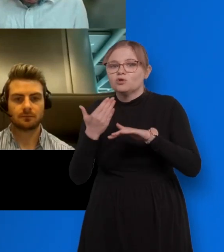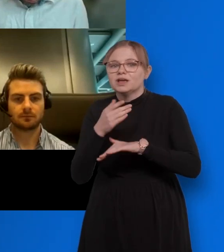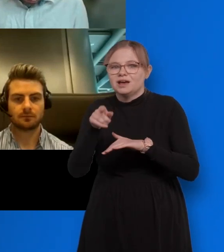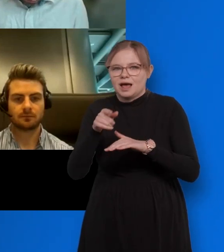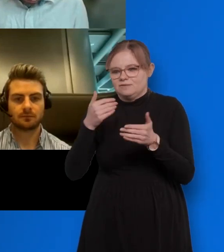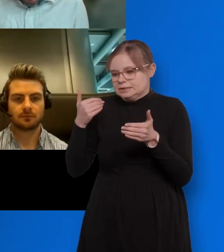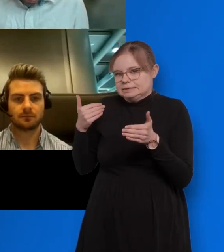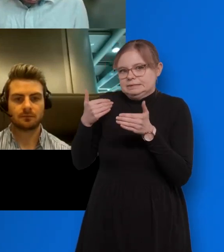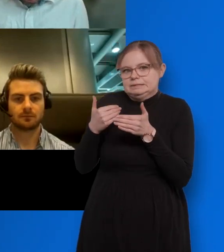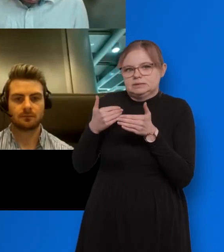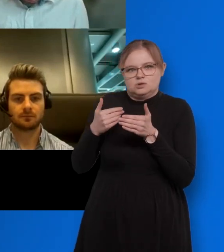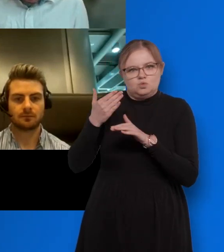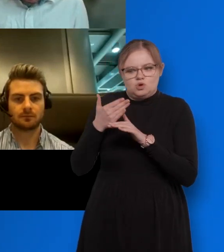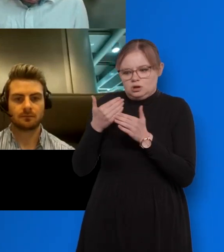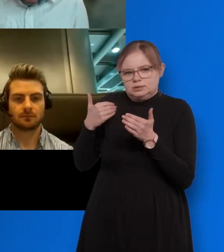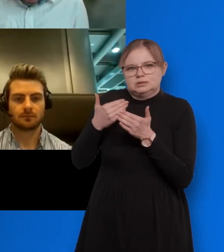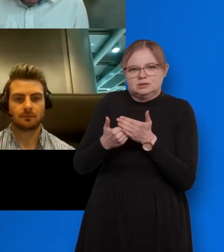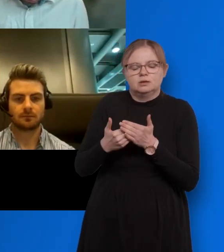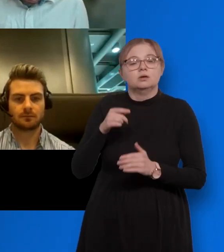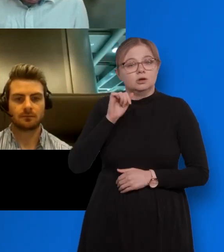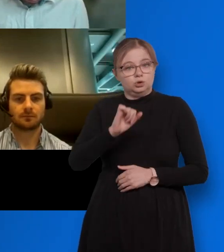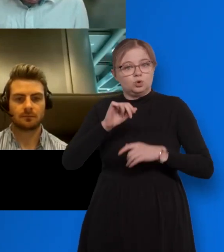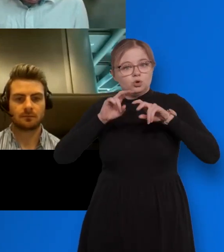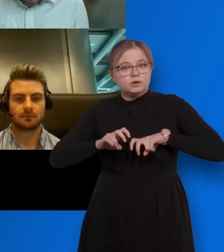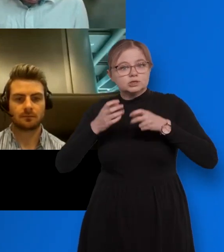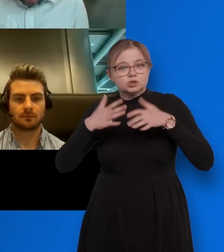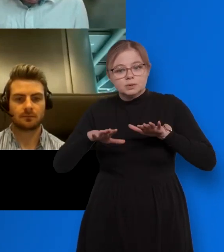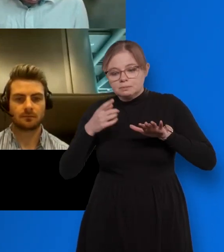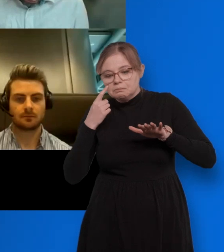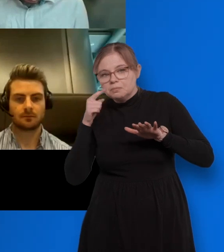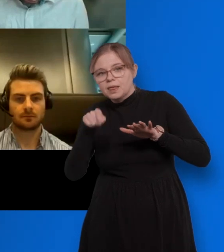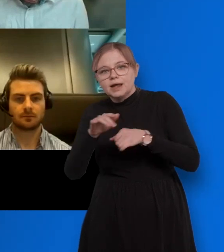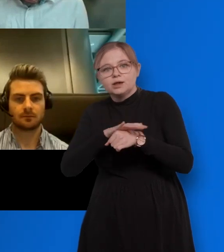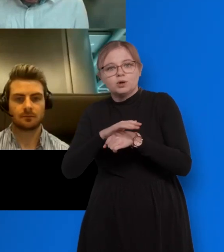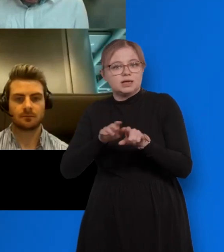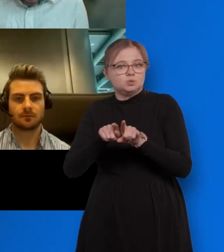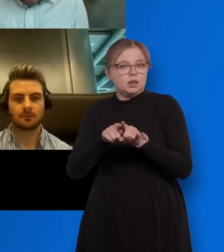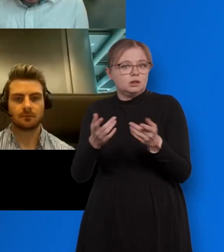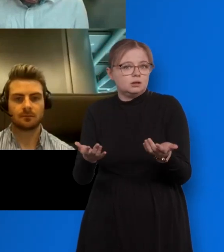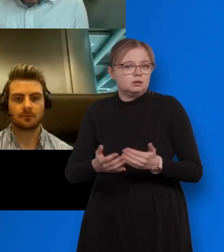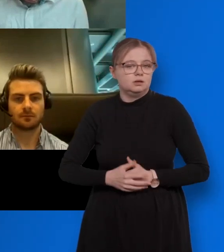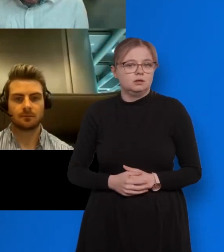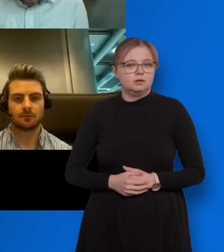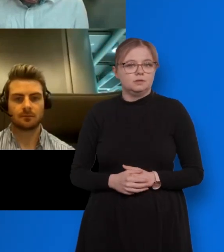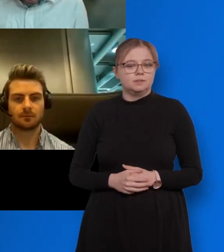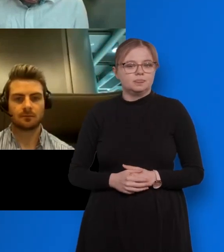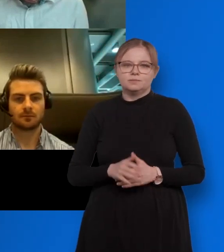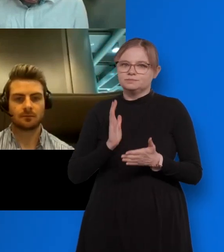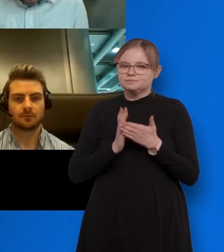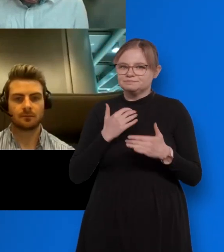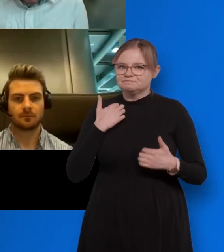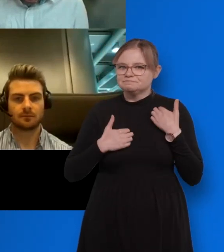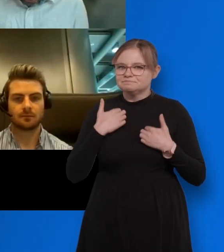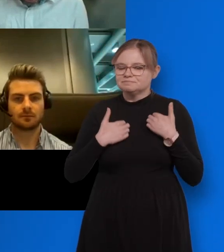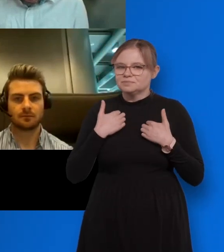record, etc. Has your research looked into this as well? That's an interesting